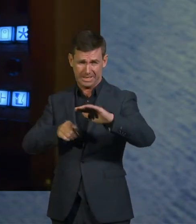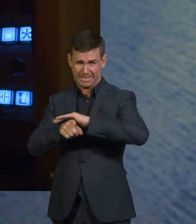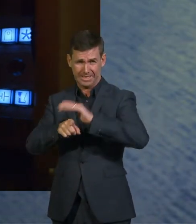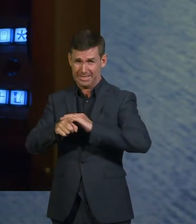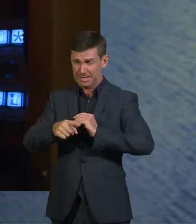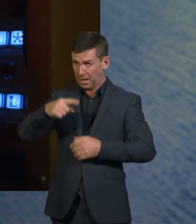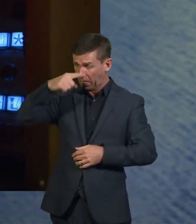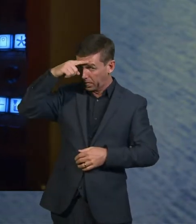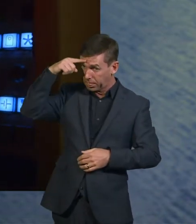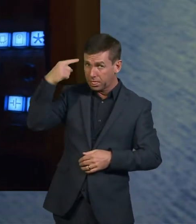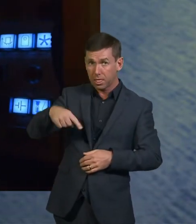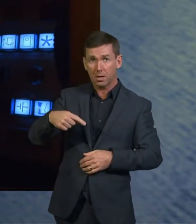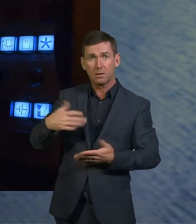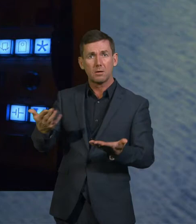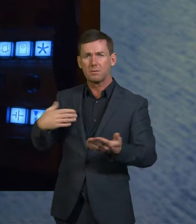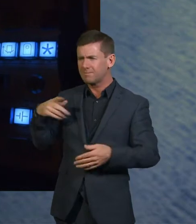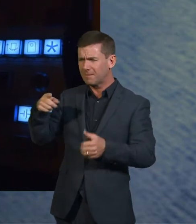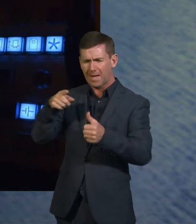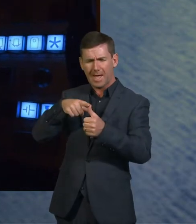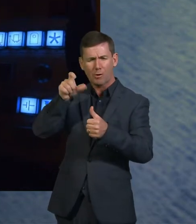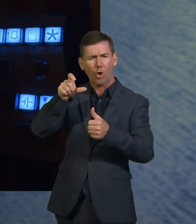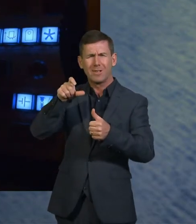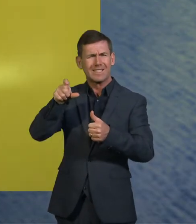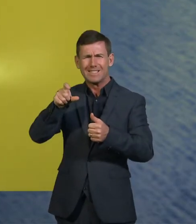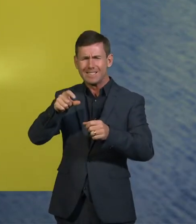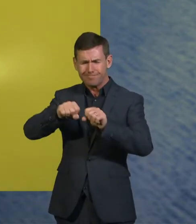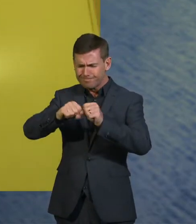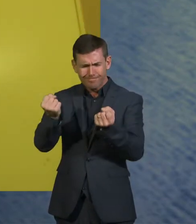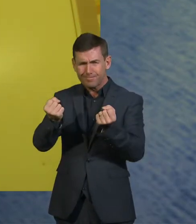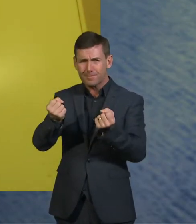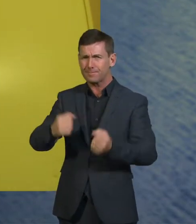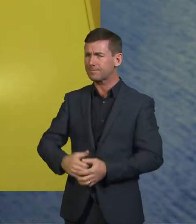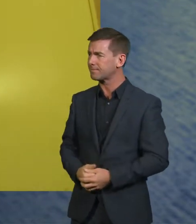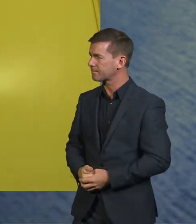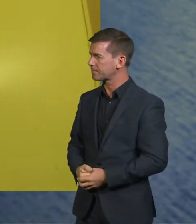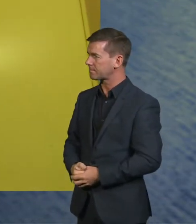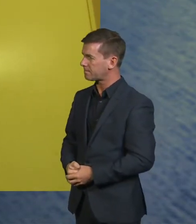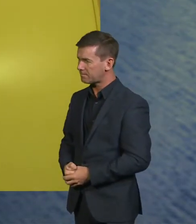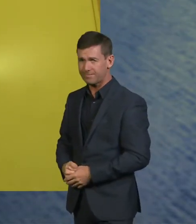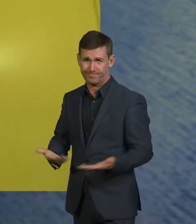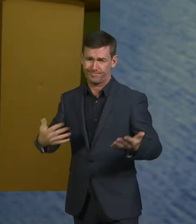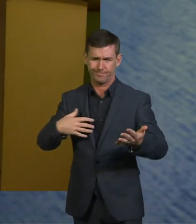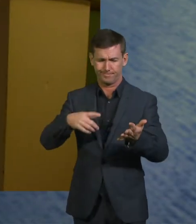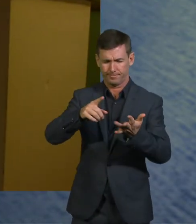cool, but the air conditioning is playing up. Turn the old computer off and turn it back on